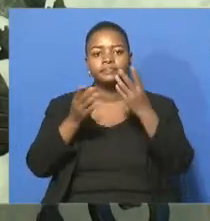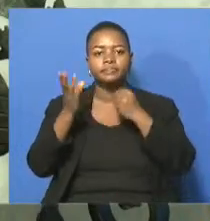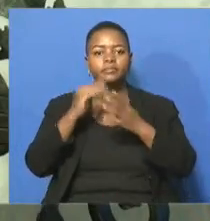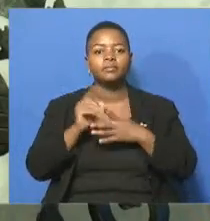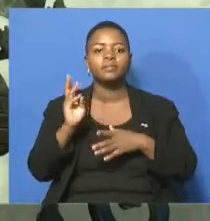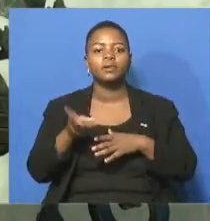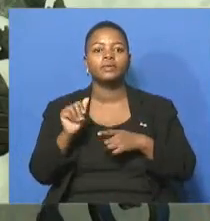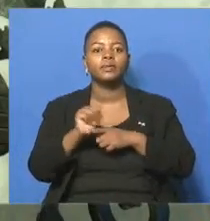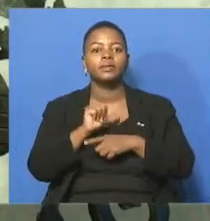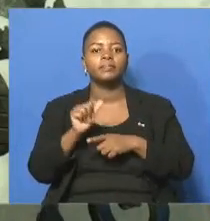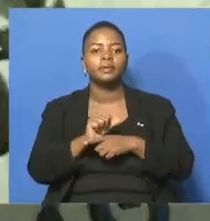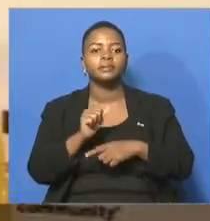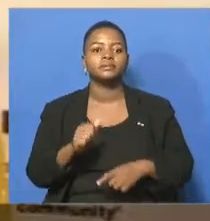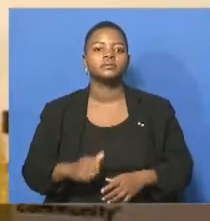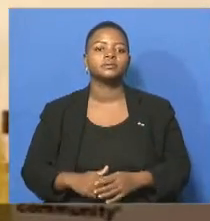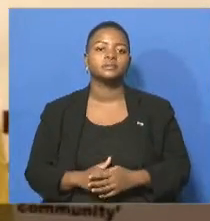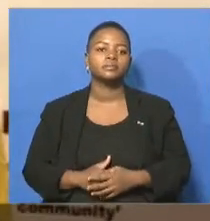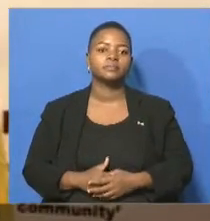And then